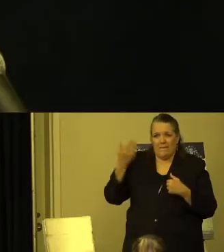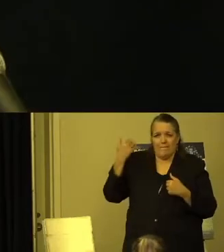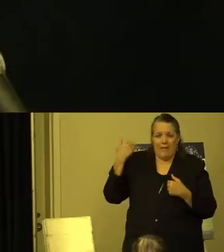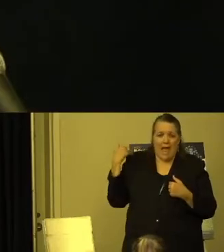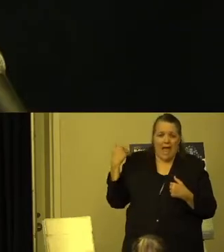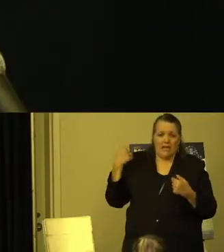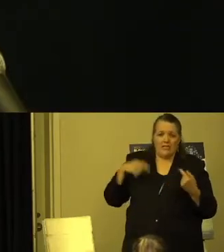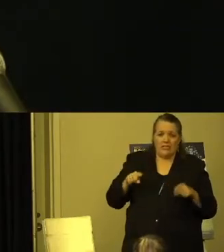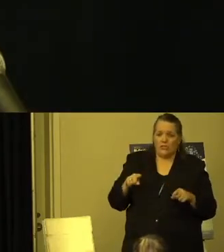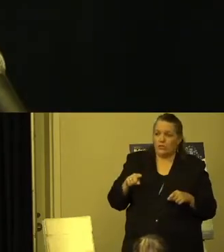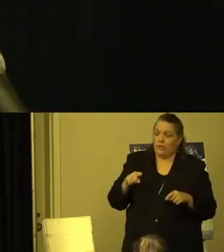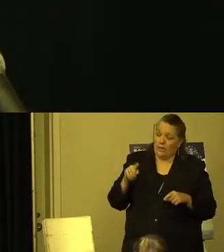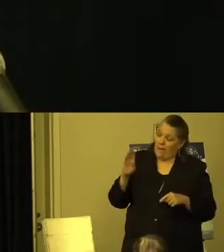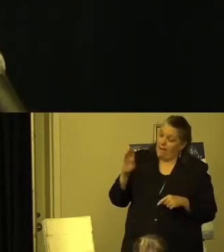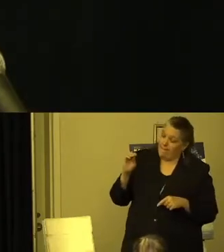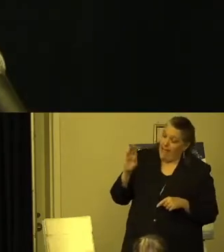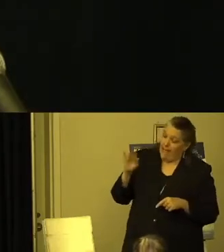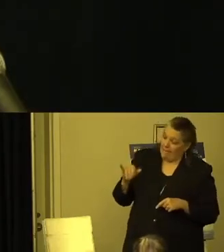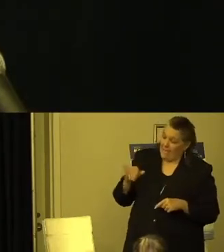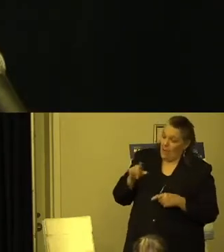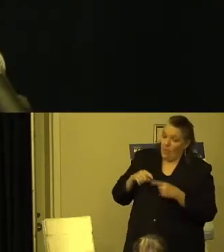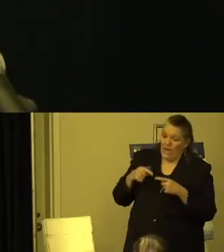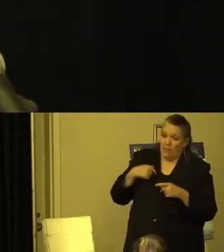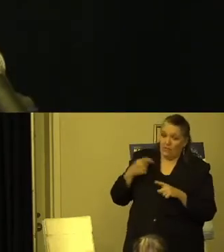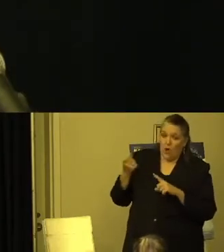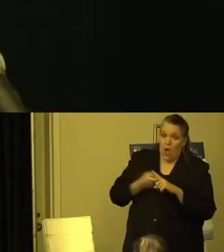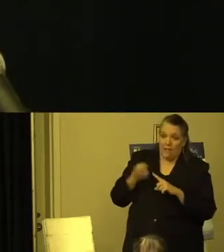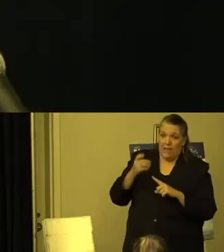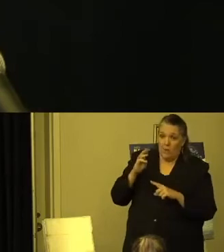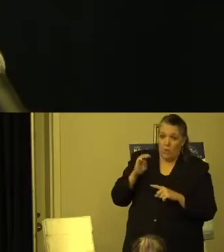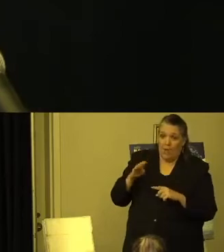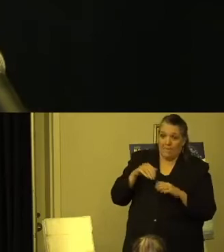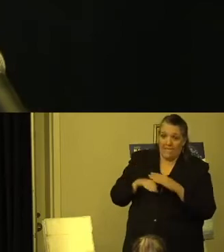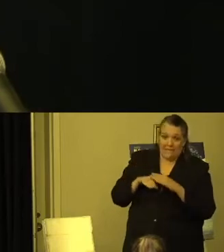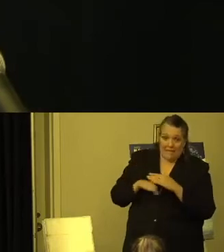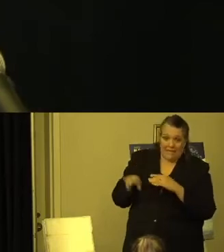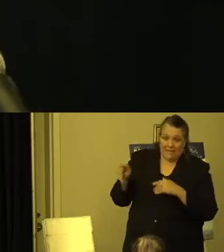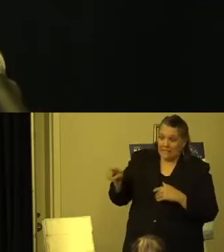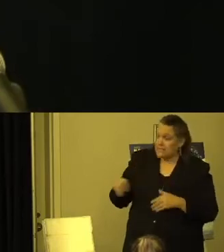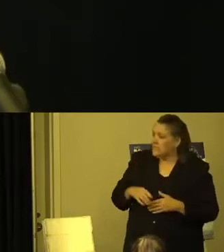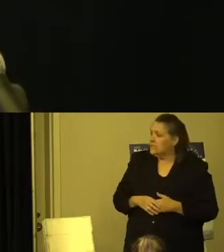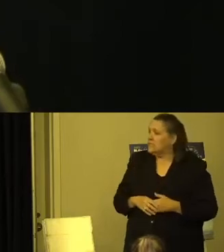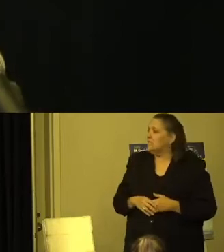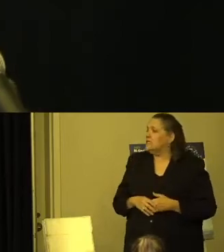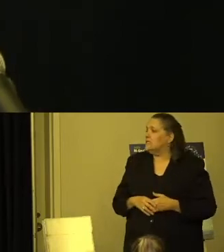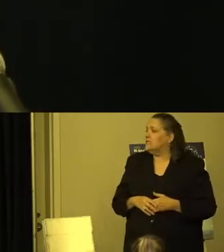in the days of Bobby when I was doing automated web accessibility checking.